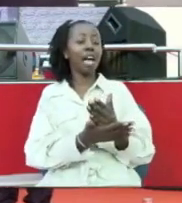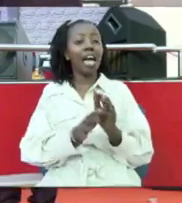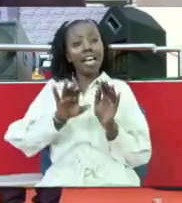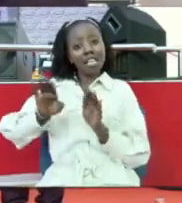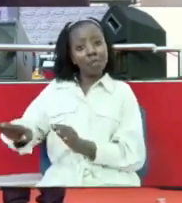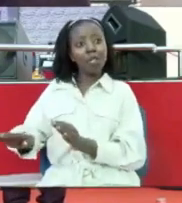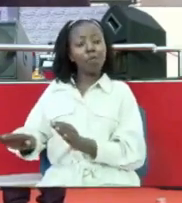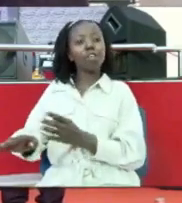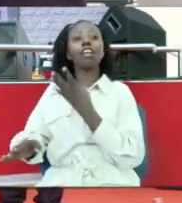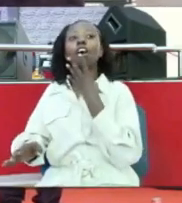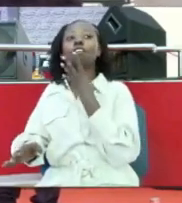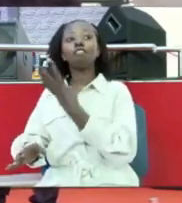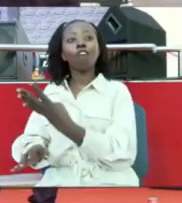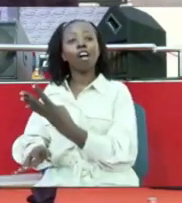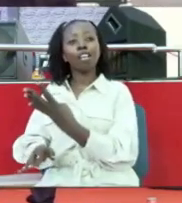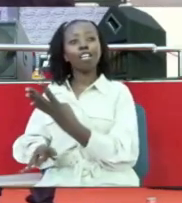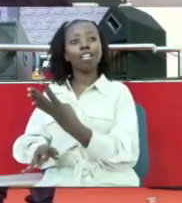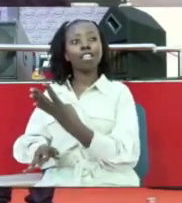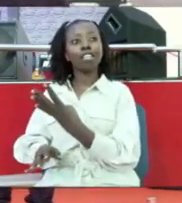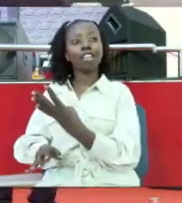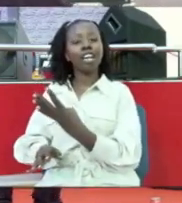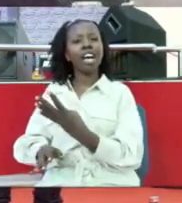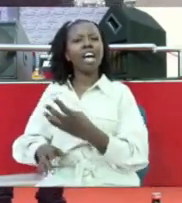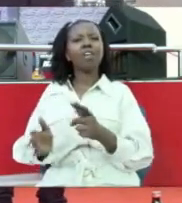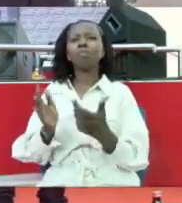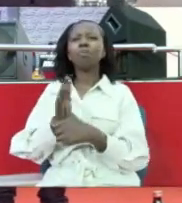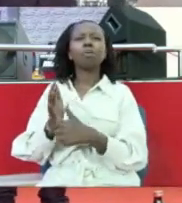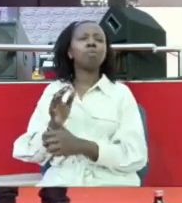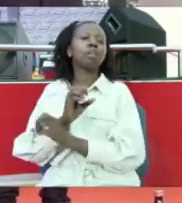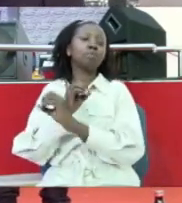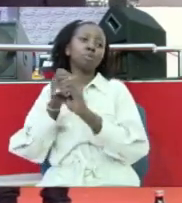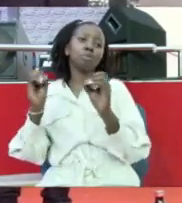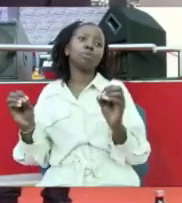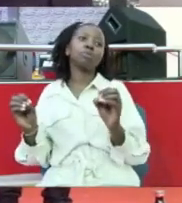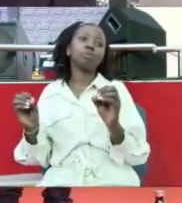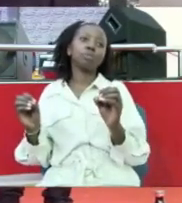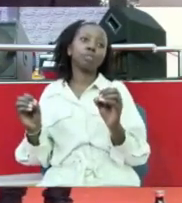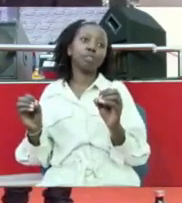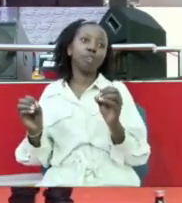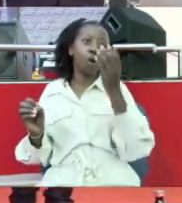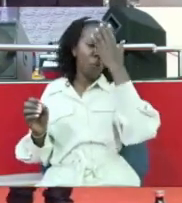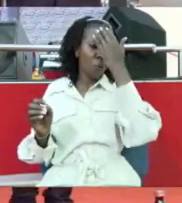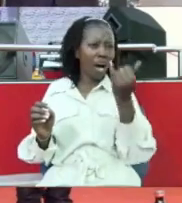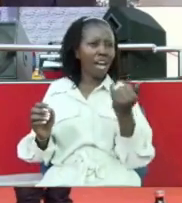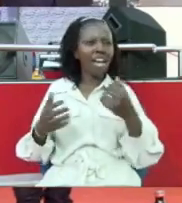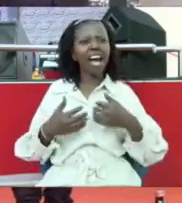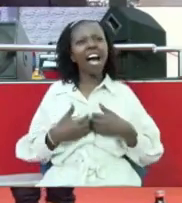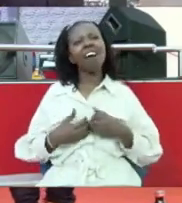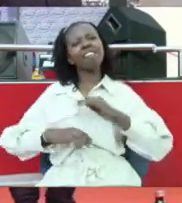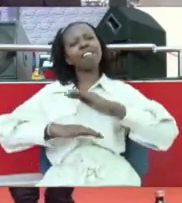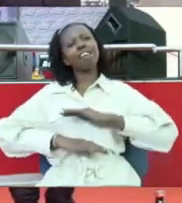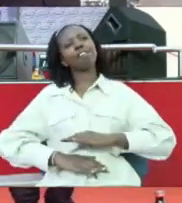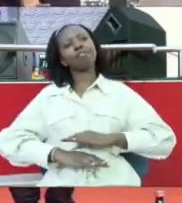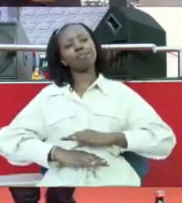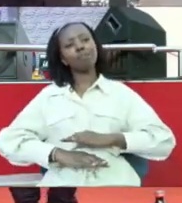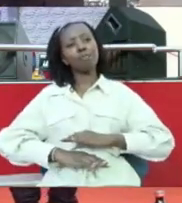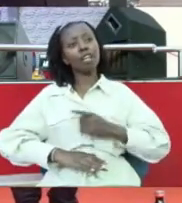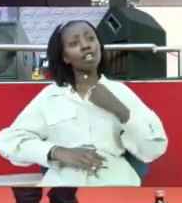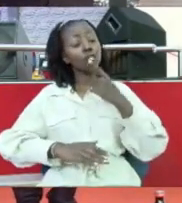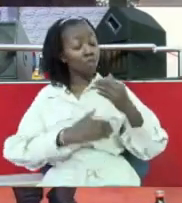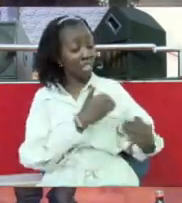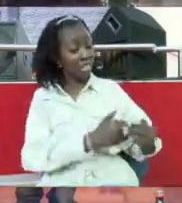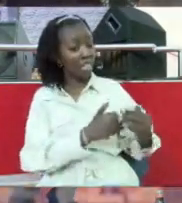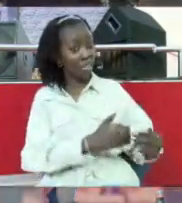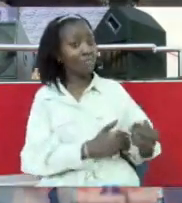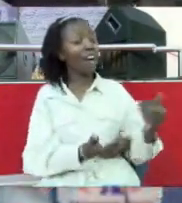400. And then you remain the 400. Na una shida nayo. And you have no problem with that 400. Kwa sababu uko sawa. Because you're okay. Mwambie tena